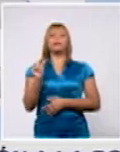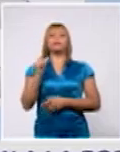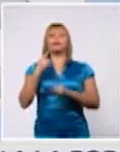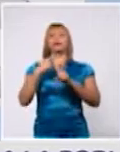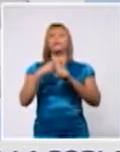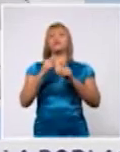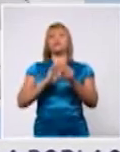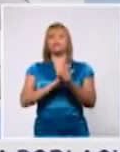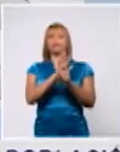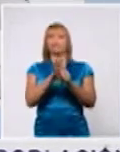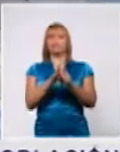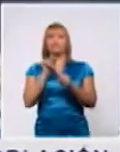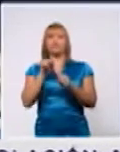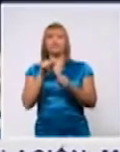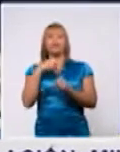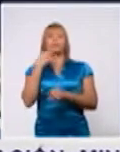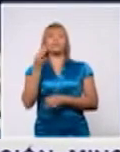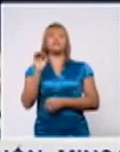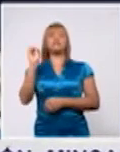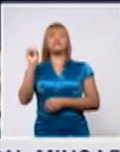2,829, or